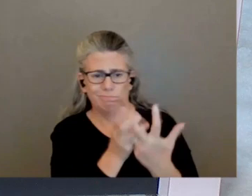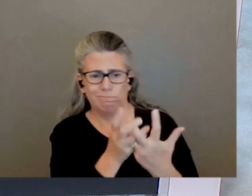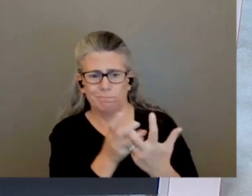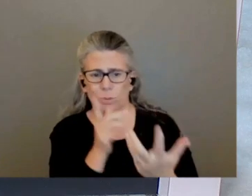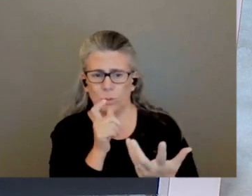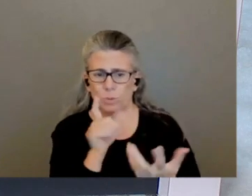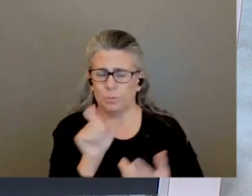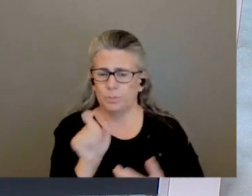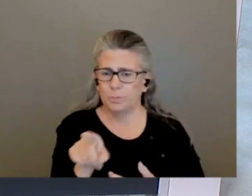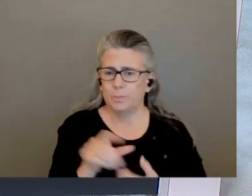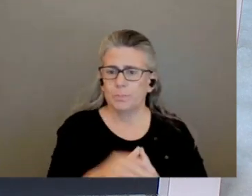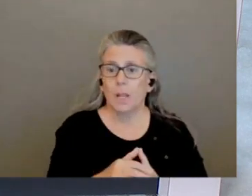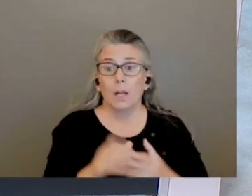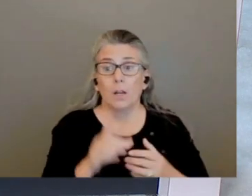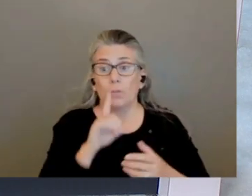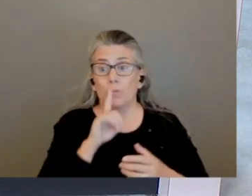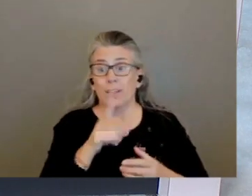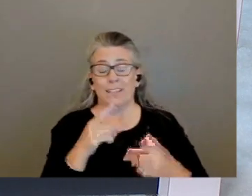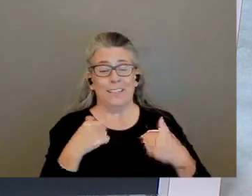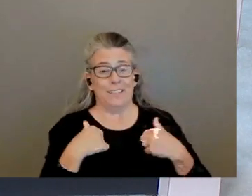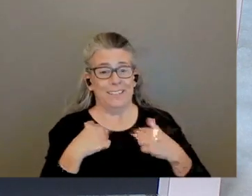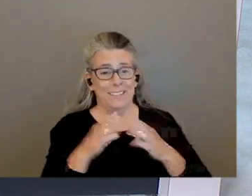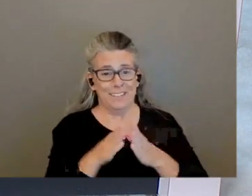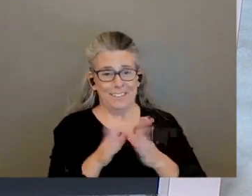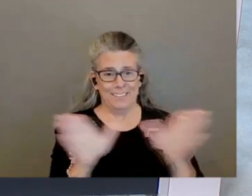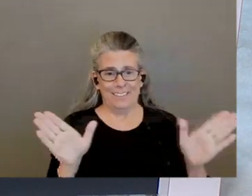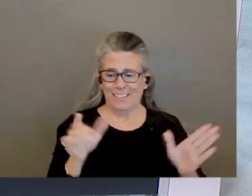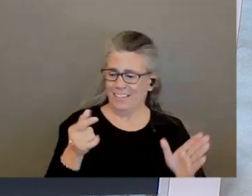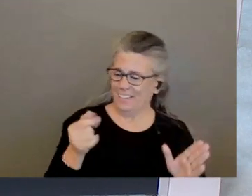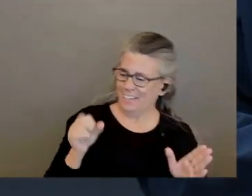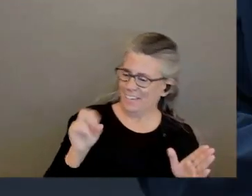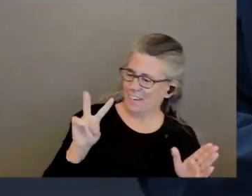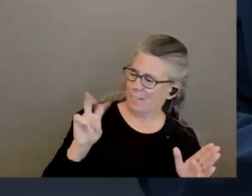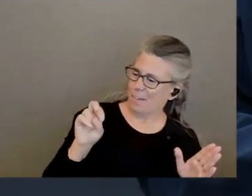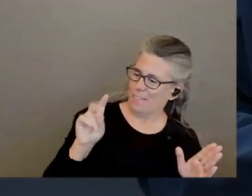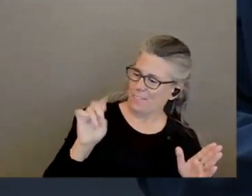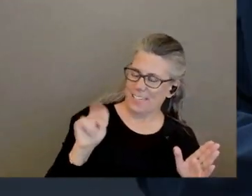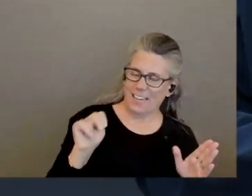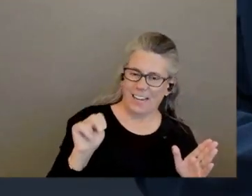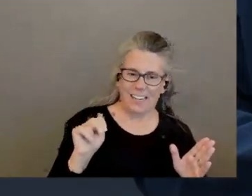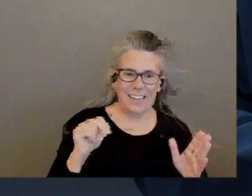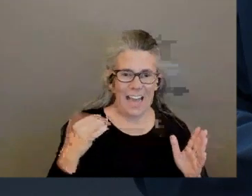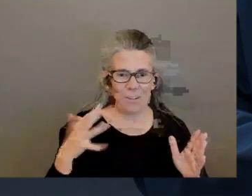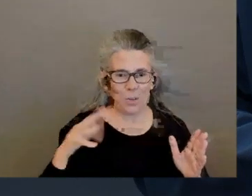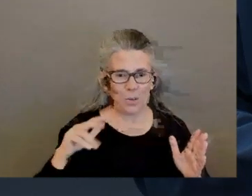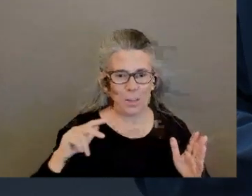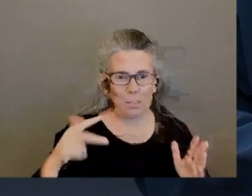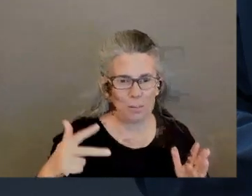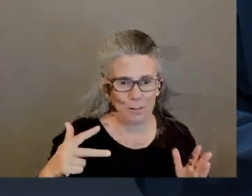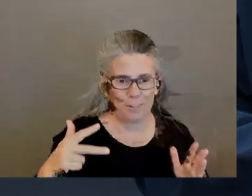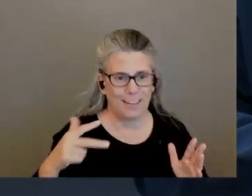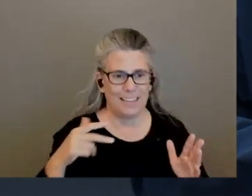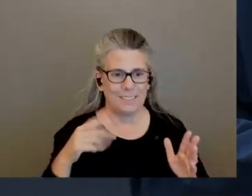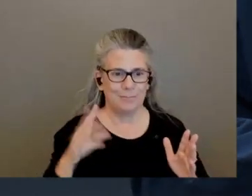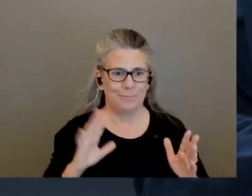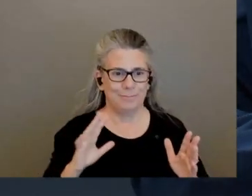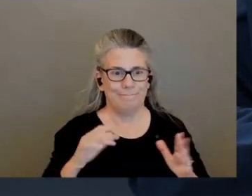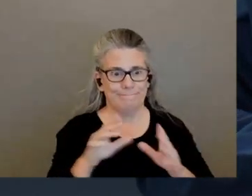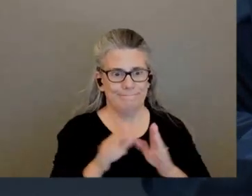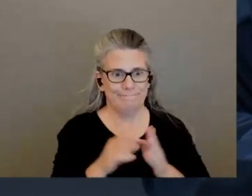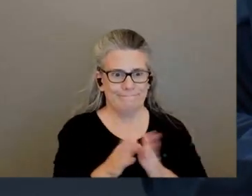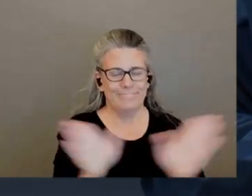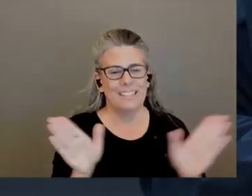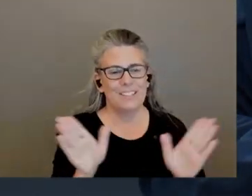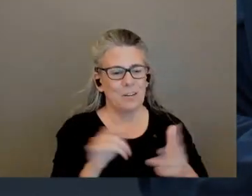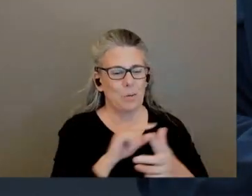still saying Graviton2 all the time, and Graviton3 is so new. But Graviton in general is a